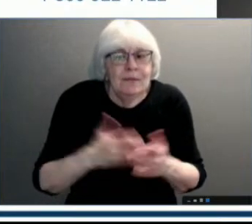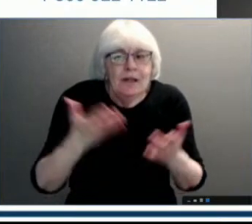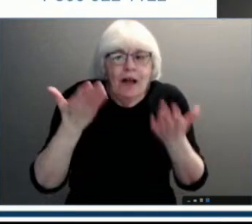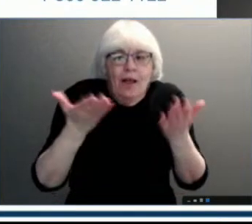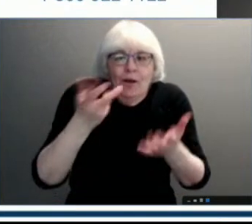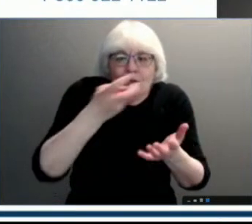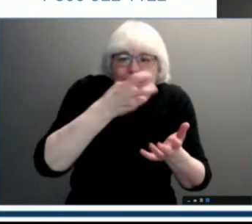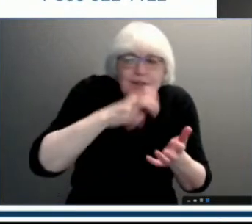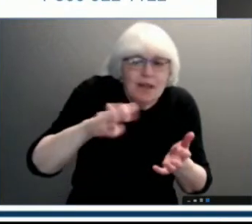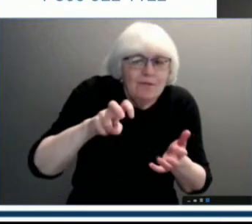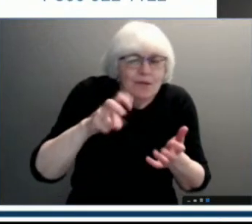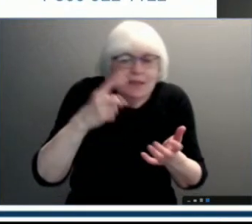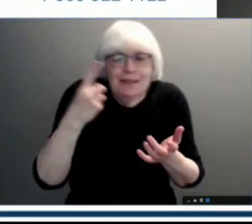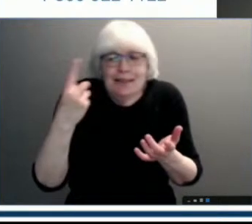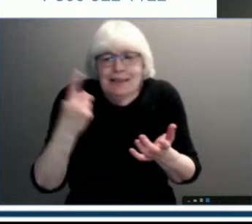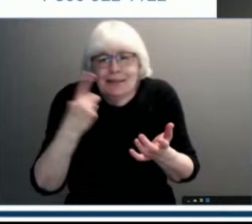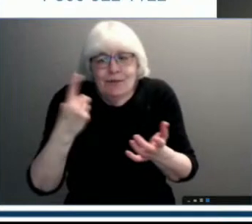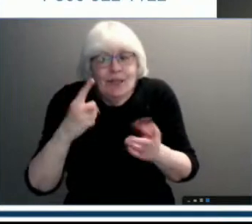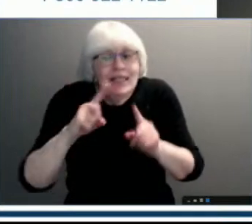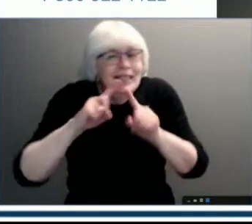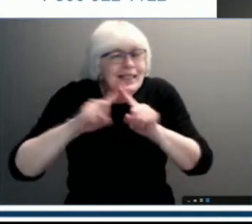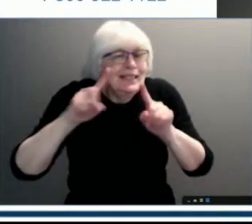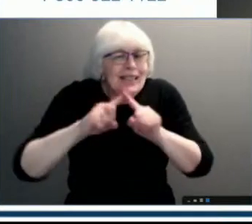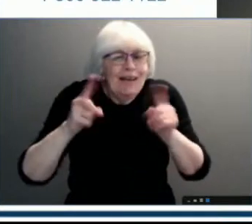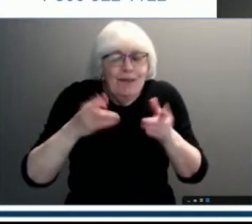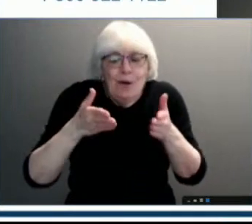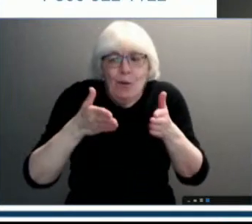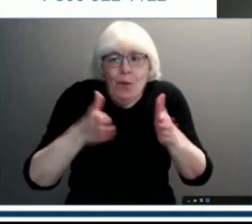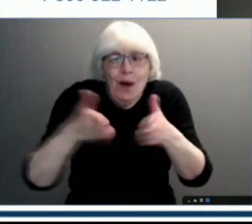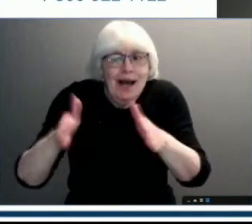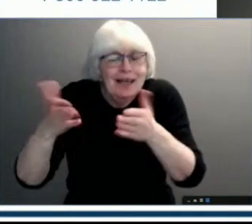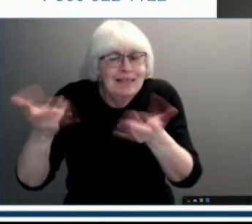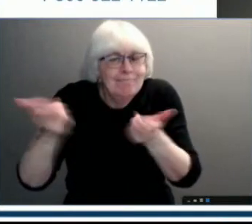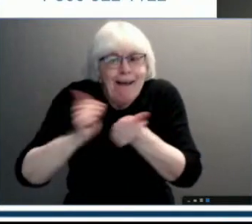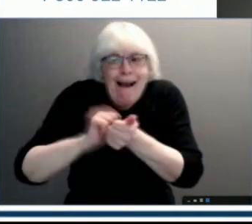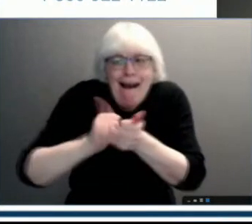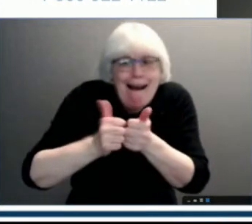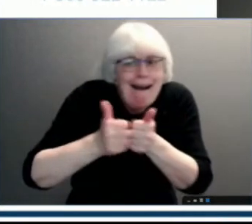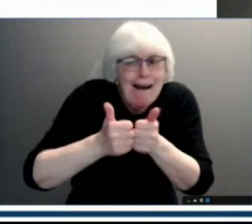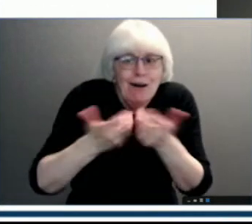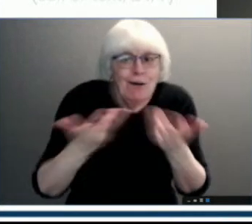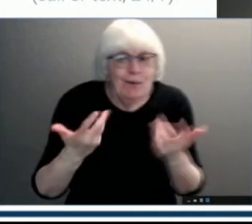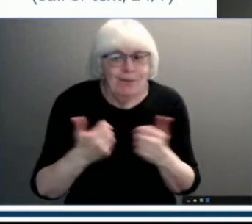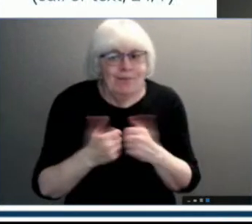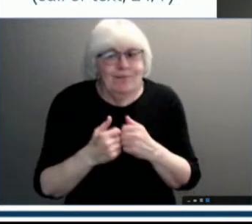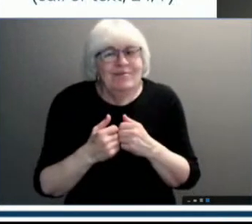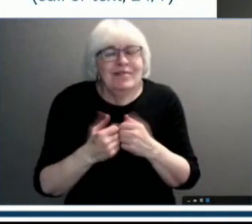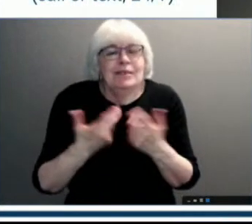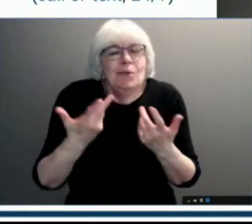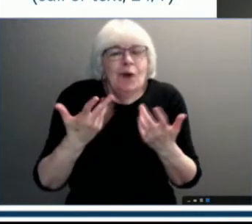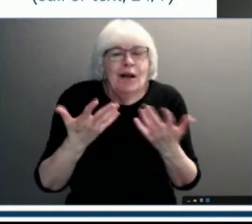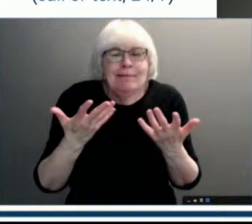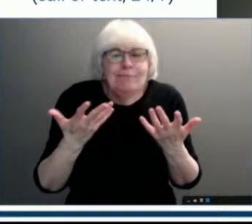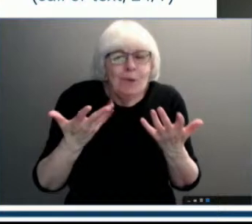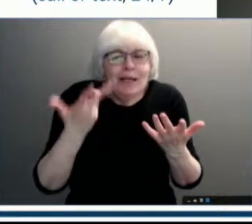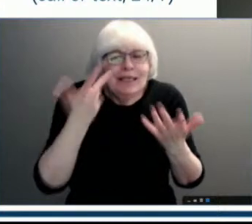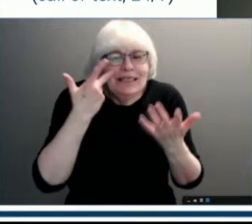at ways of how we might do that for the last number of weeks, but we'd like to do it in a coordinated fashion with other provinces and